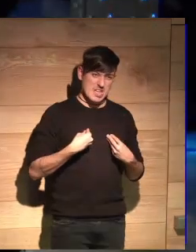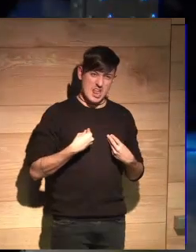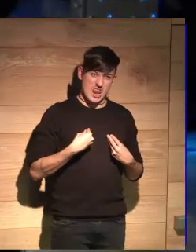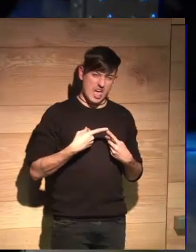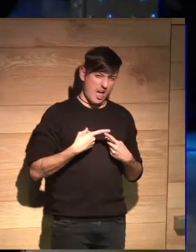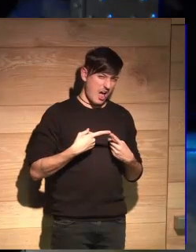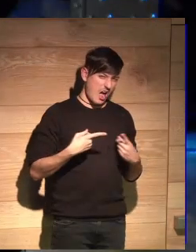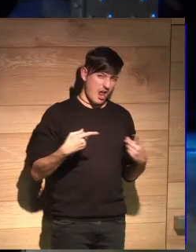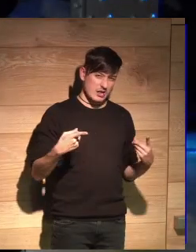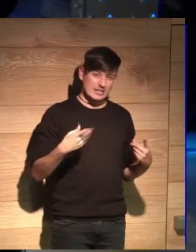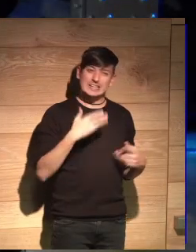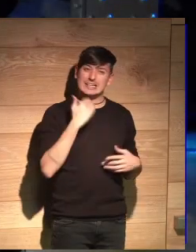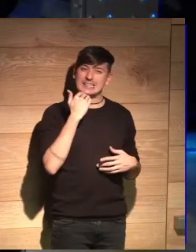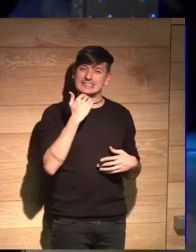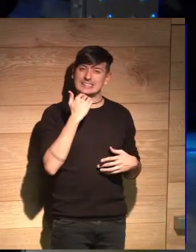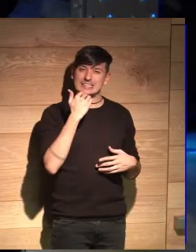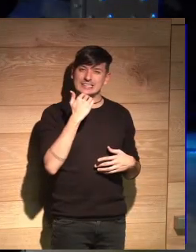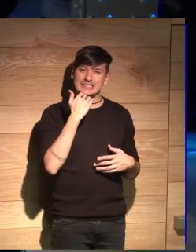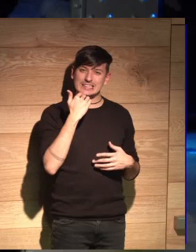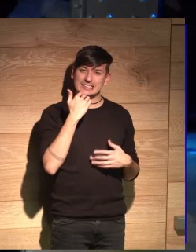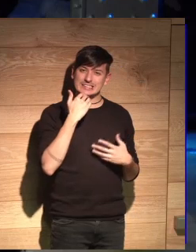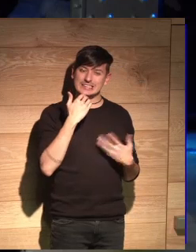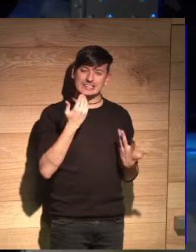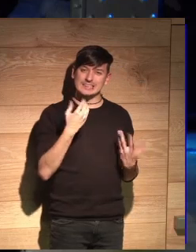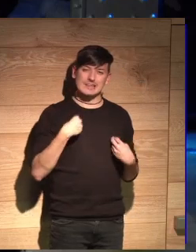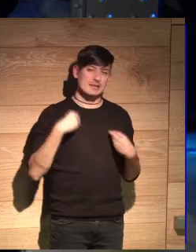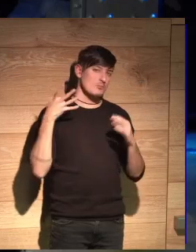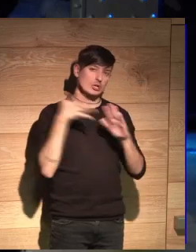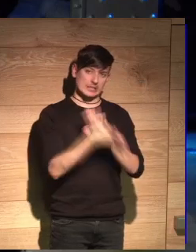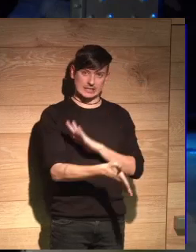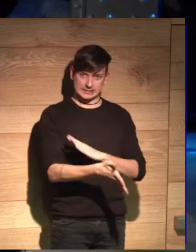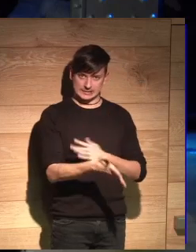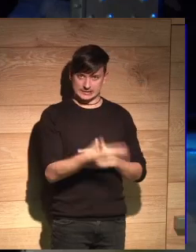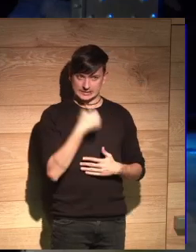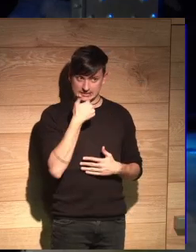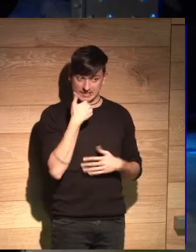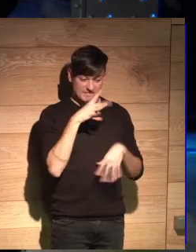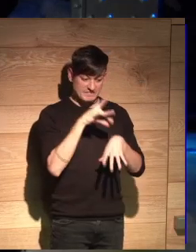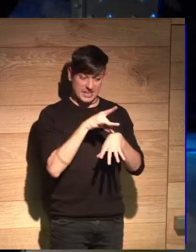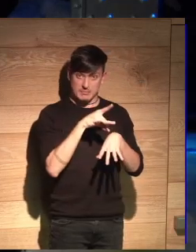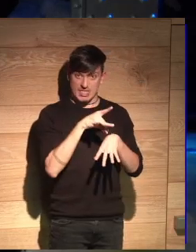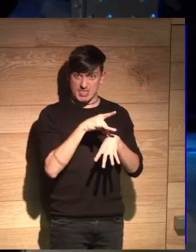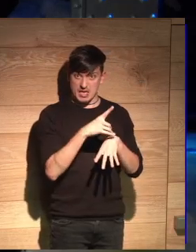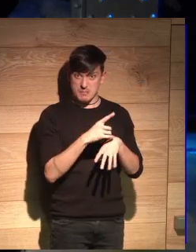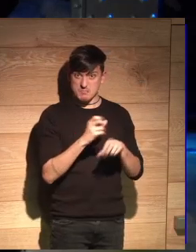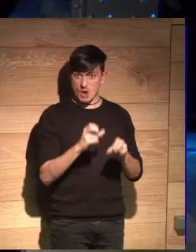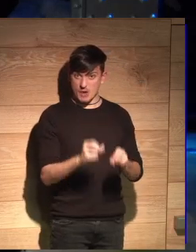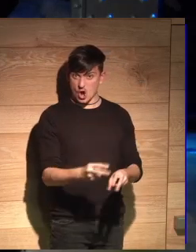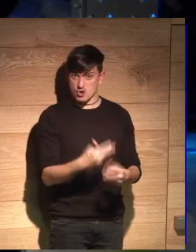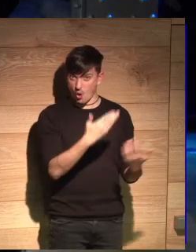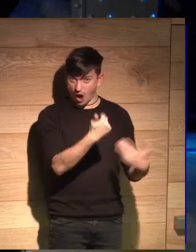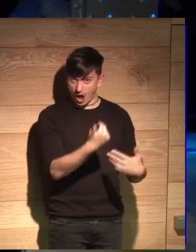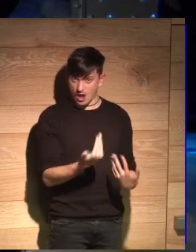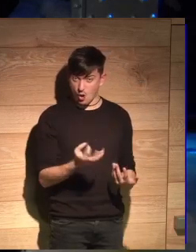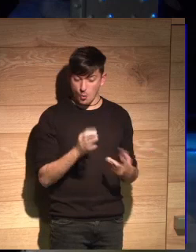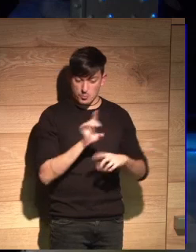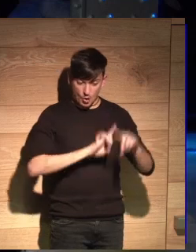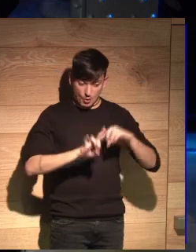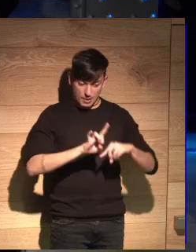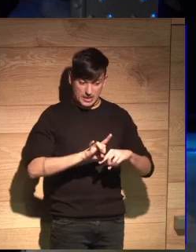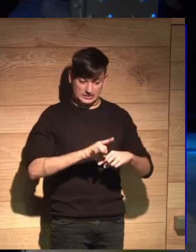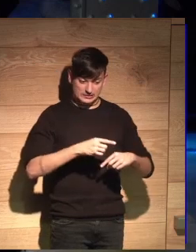long life. As a matter of fact, they're potentially immortal. We don't know any degenerative diseases in these animals